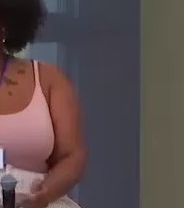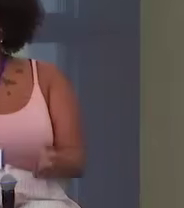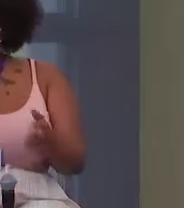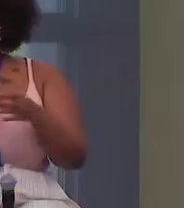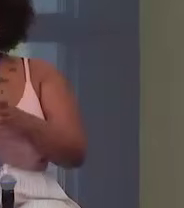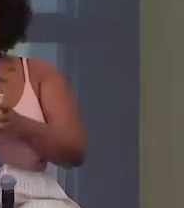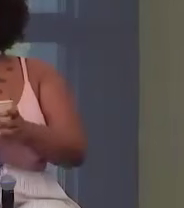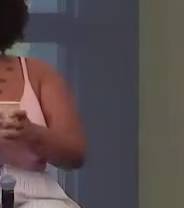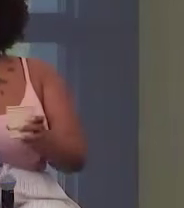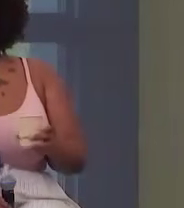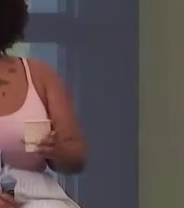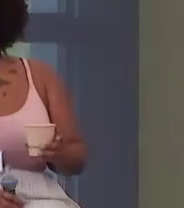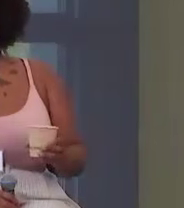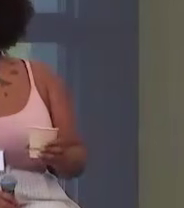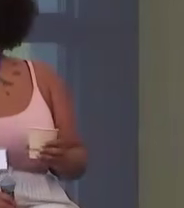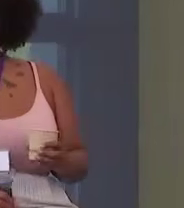Okay.